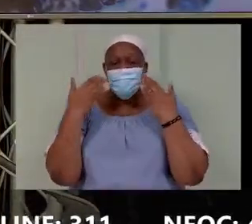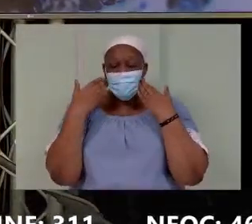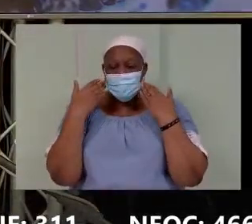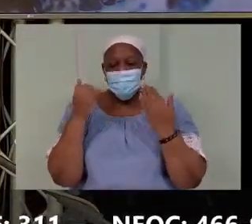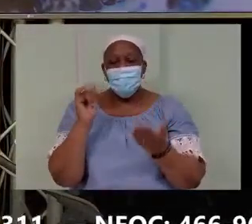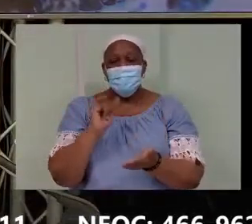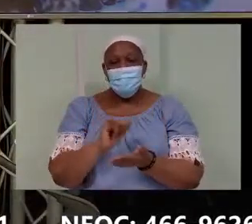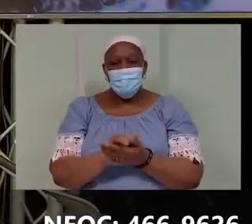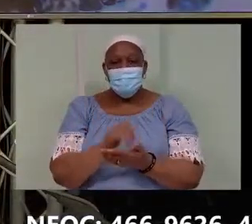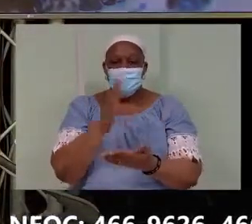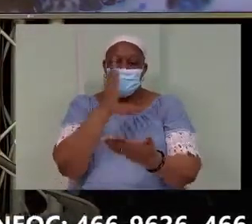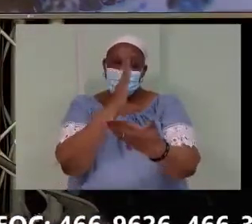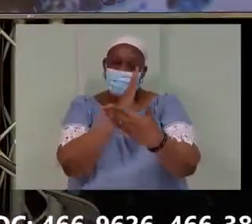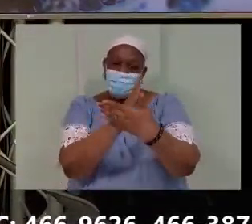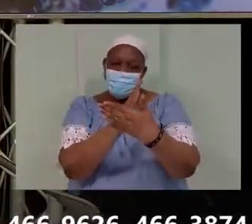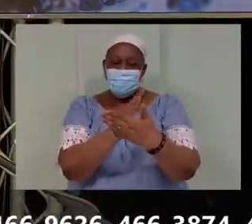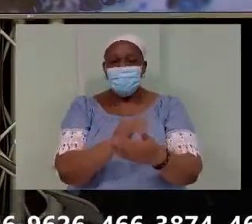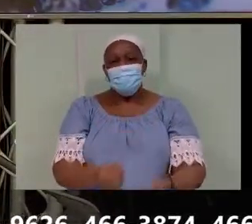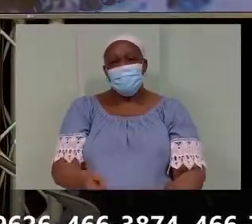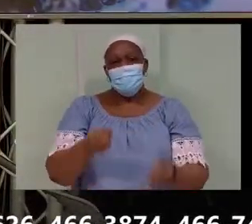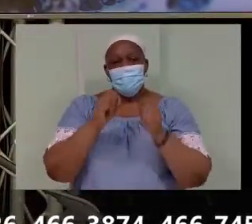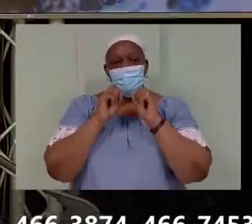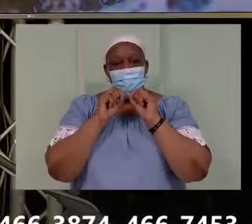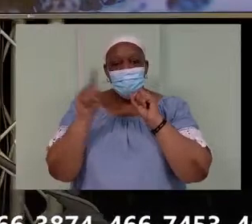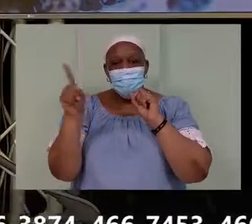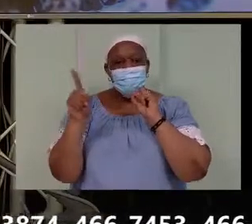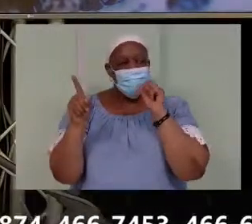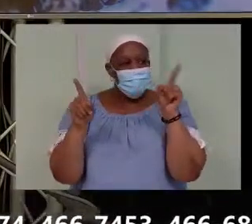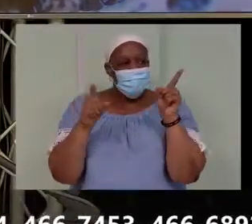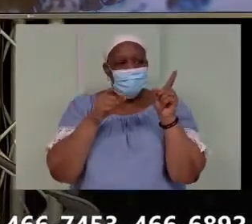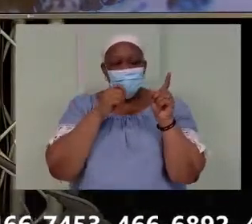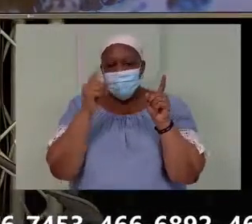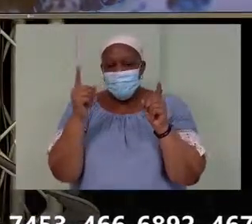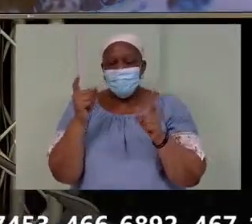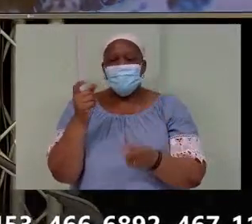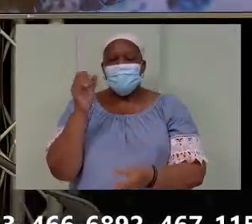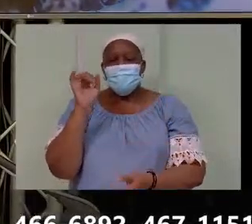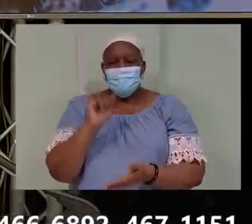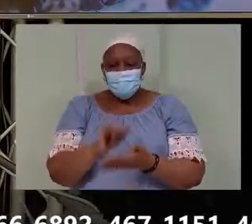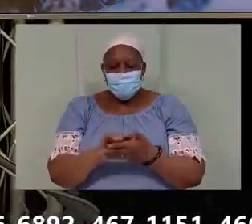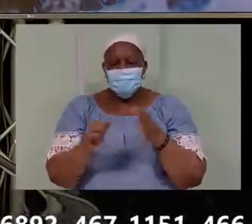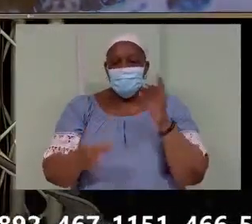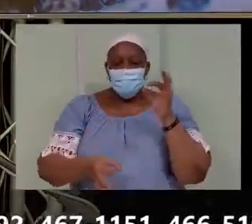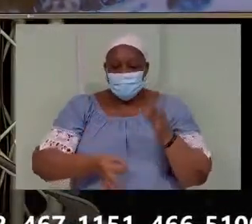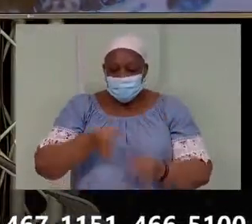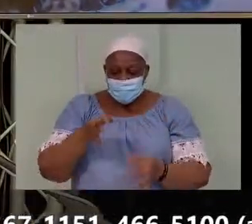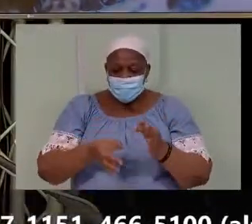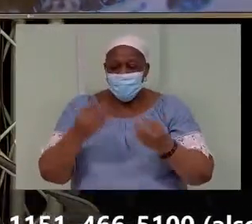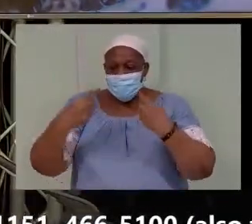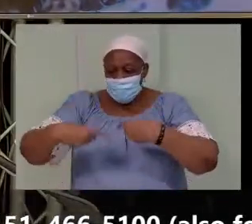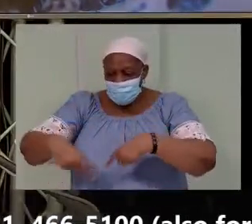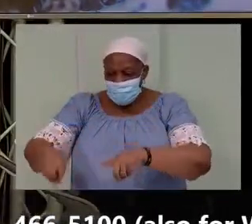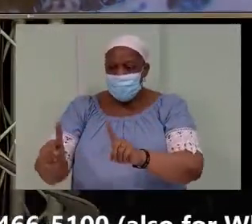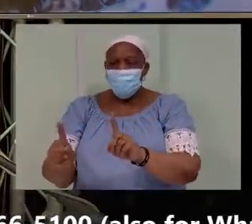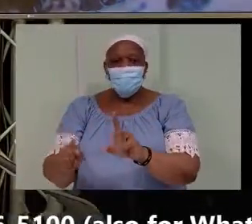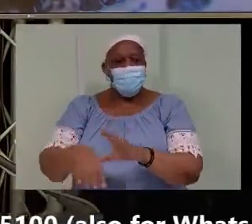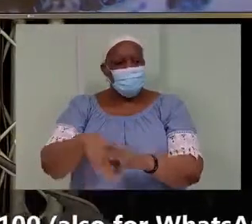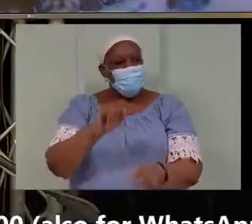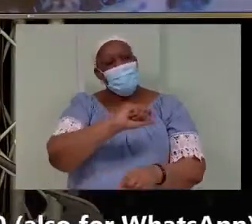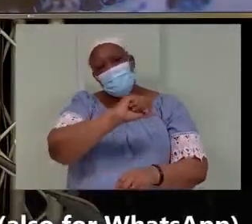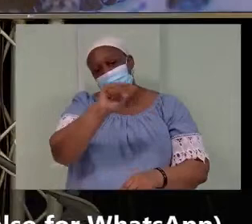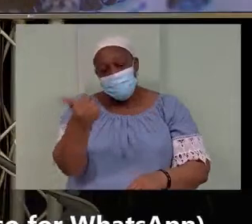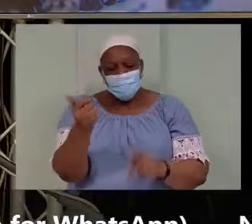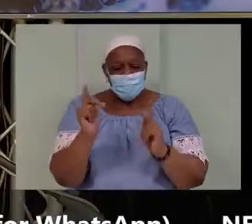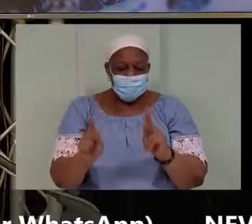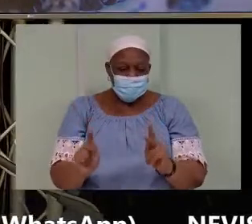that could be potentially infectious. Therefore, if you are going out in public, in order to